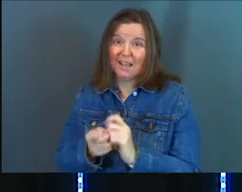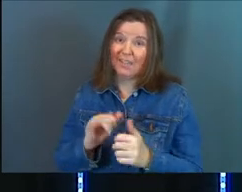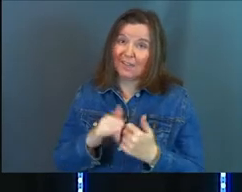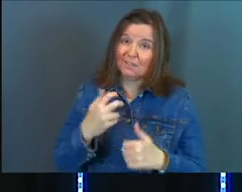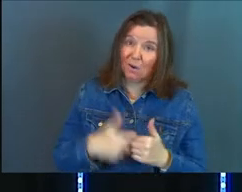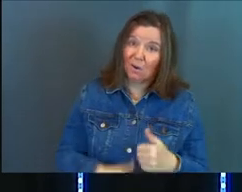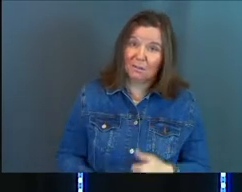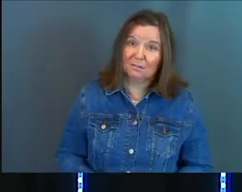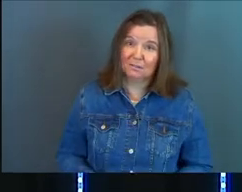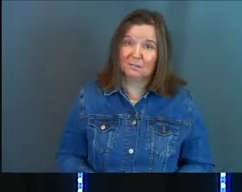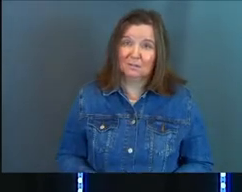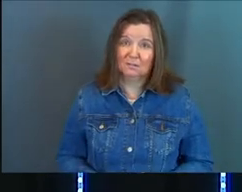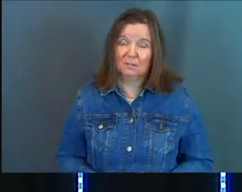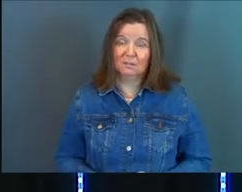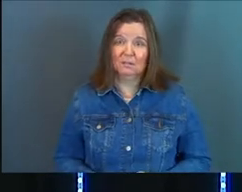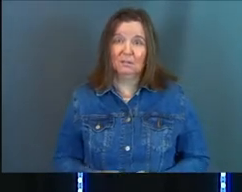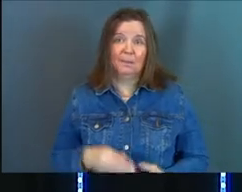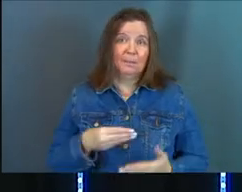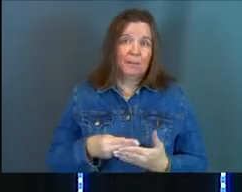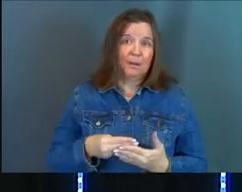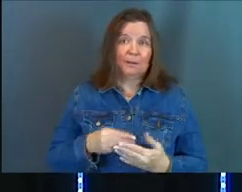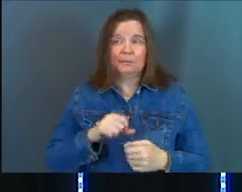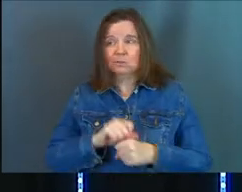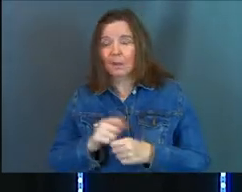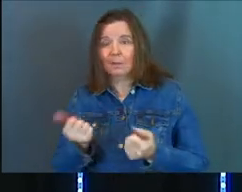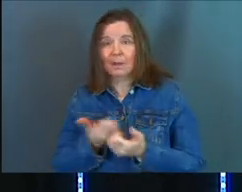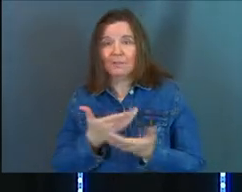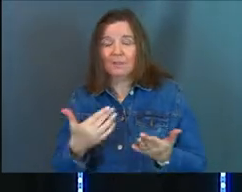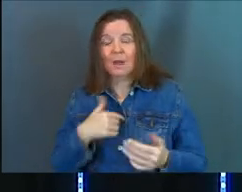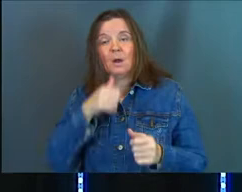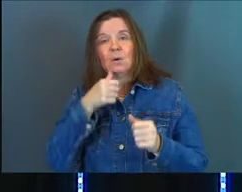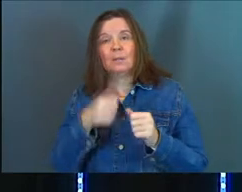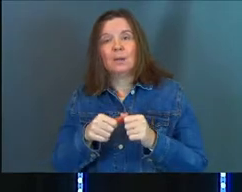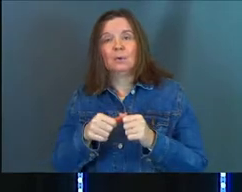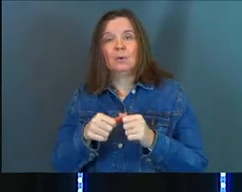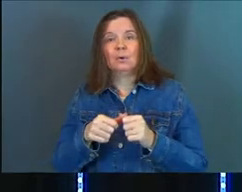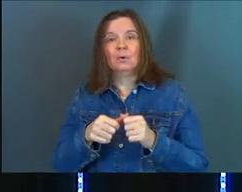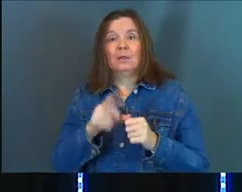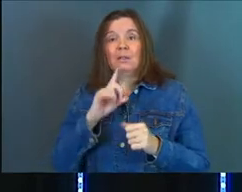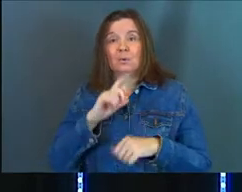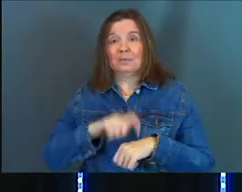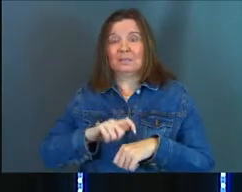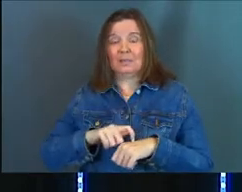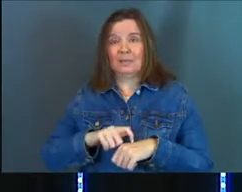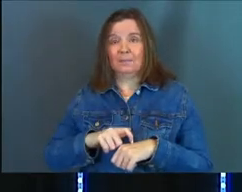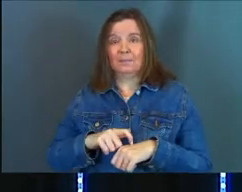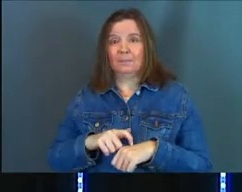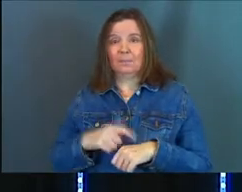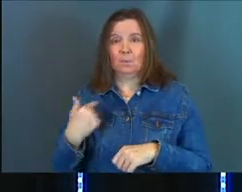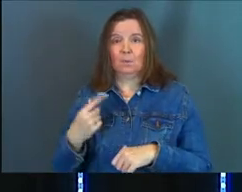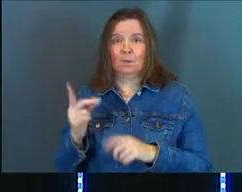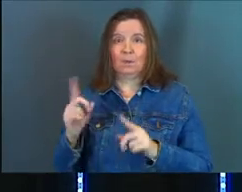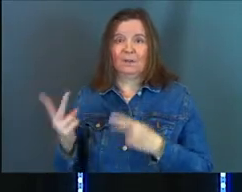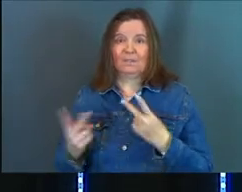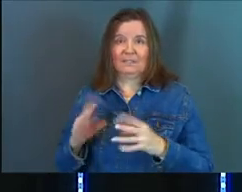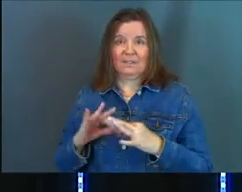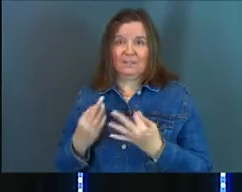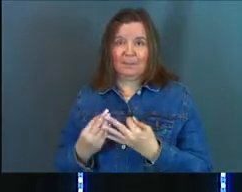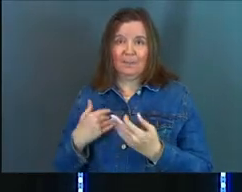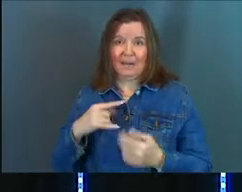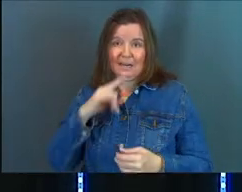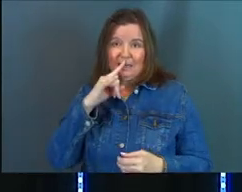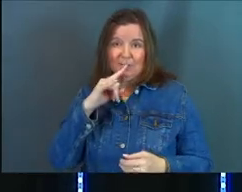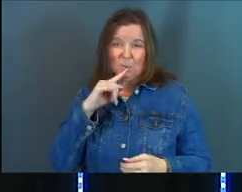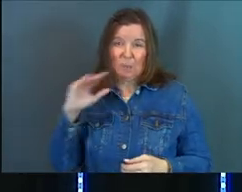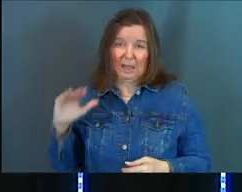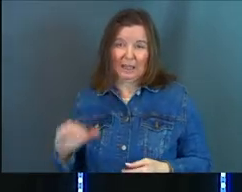hard. Money and job and everything. I remember there was a time, and we went and we visited family, and our kids